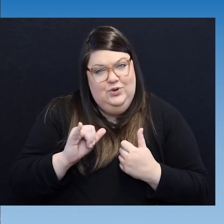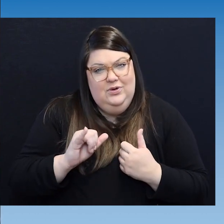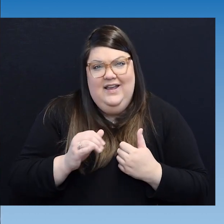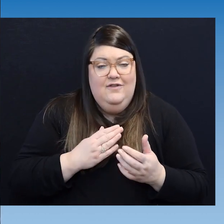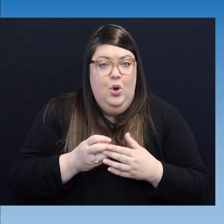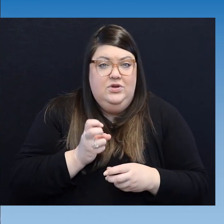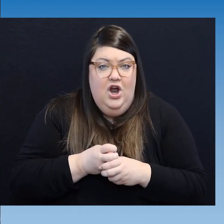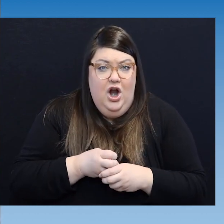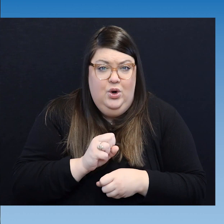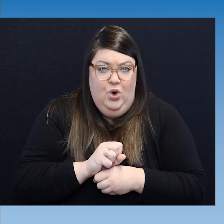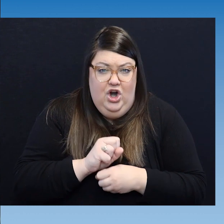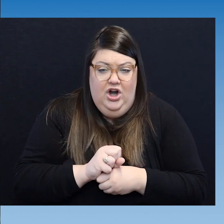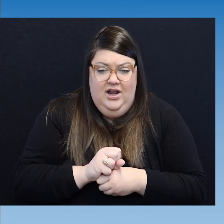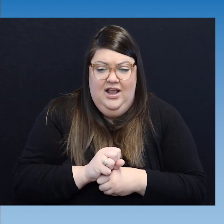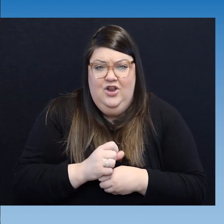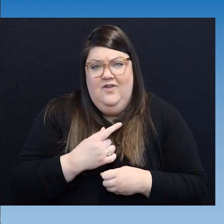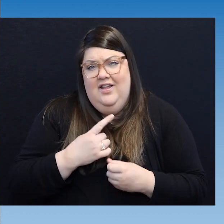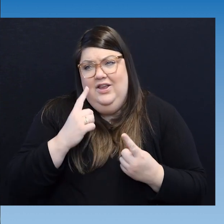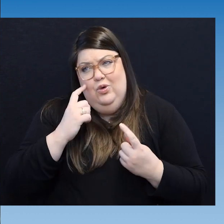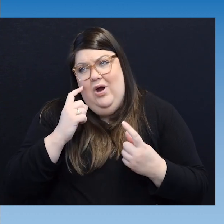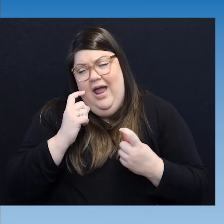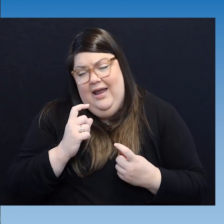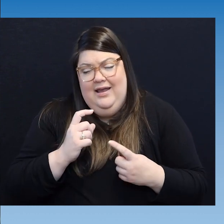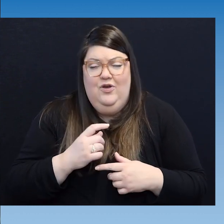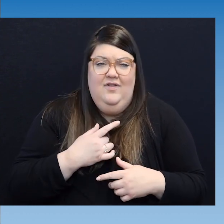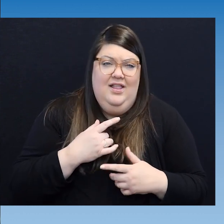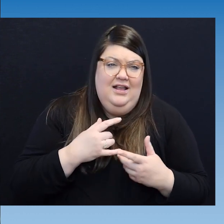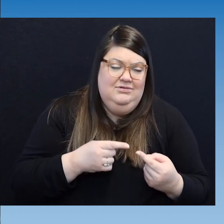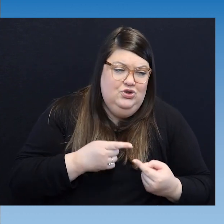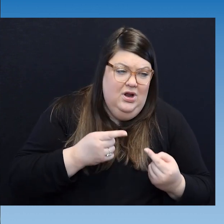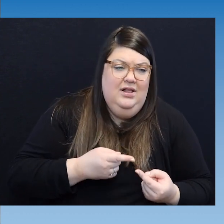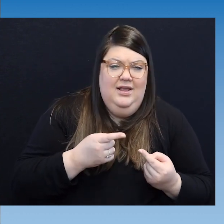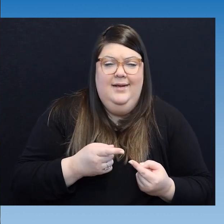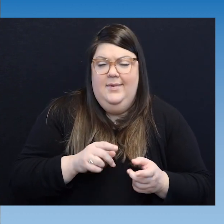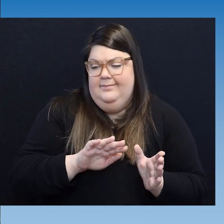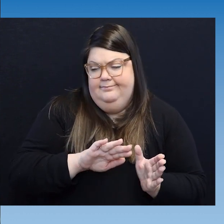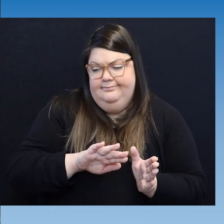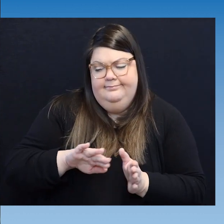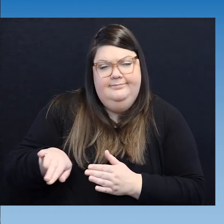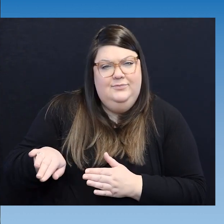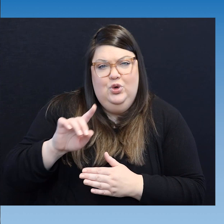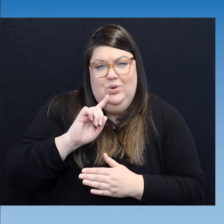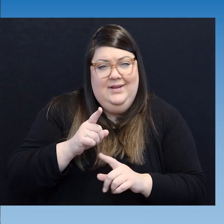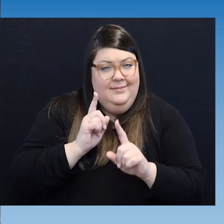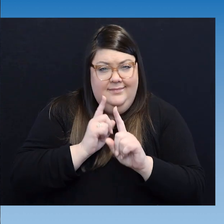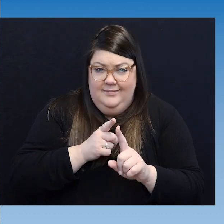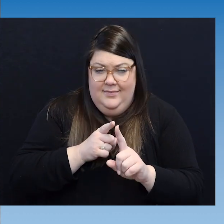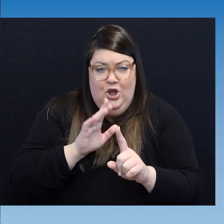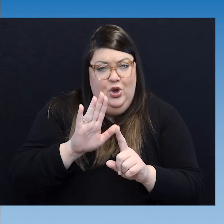hard work and it causes you to cry so much and struggle, but ultimately your